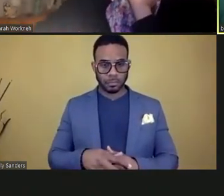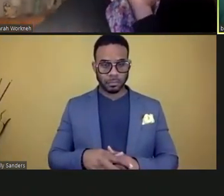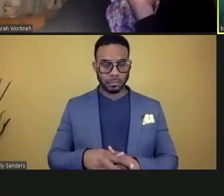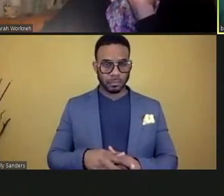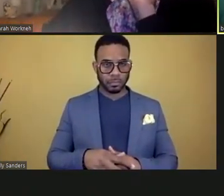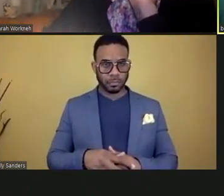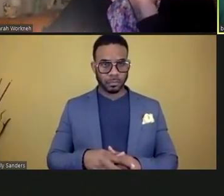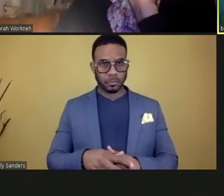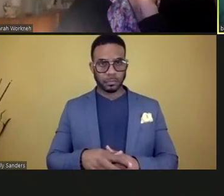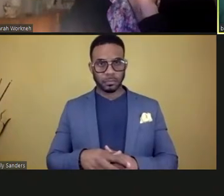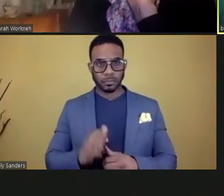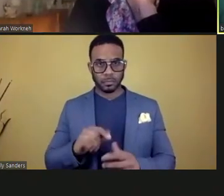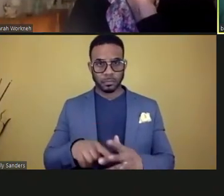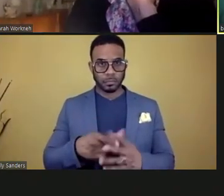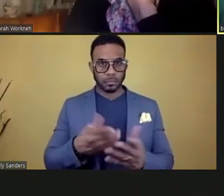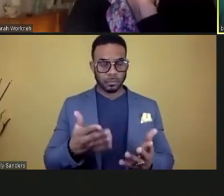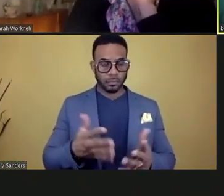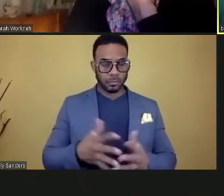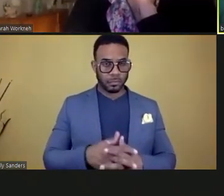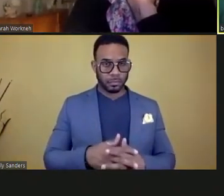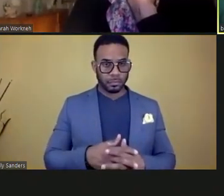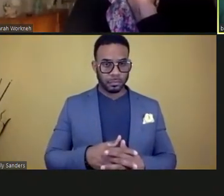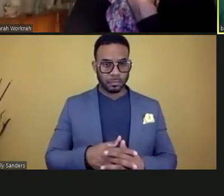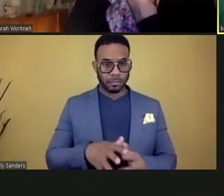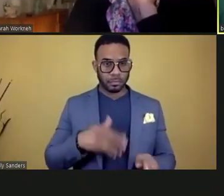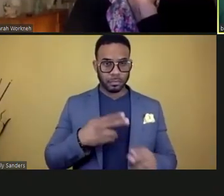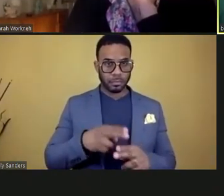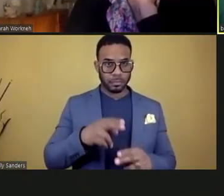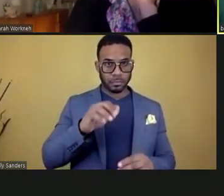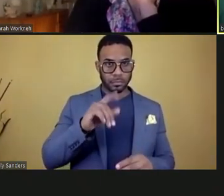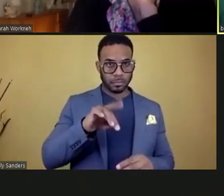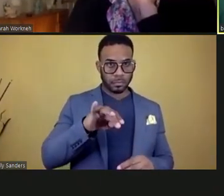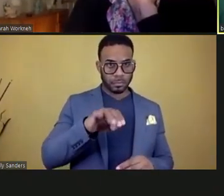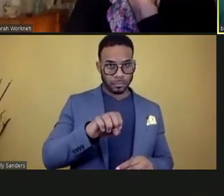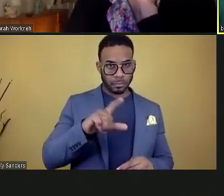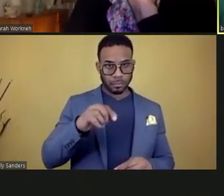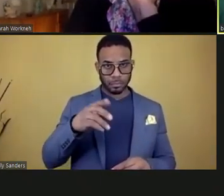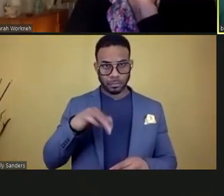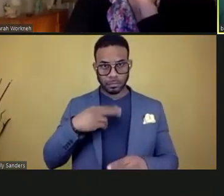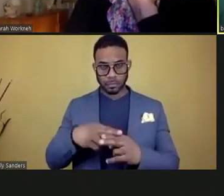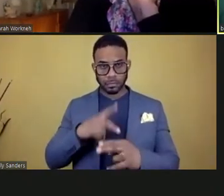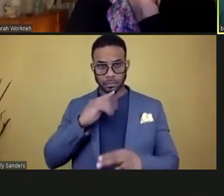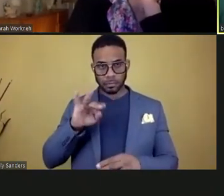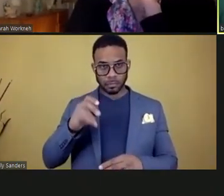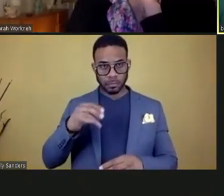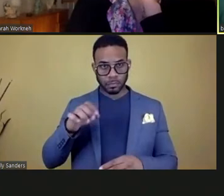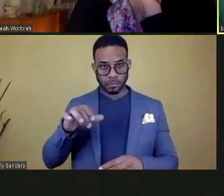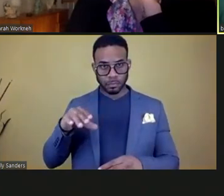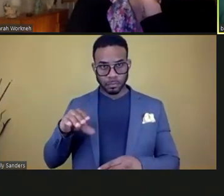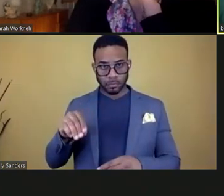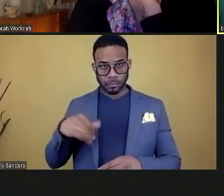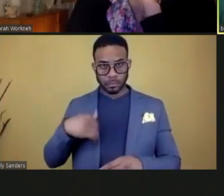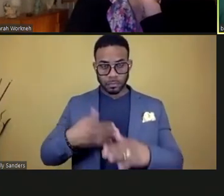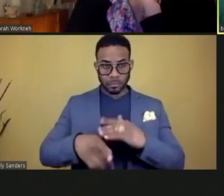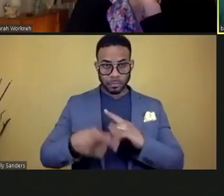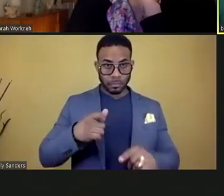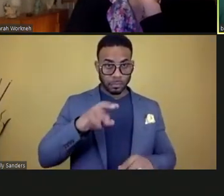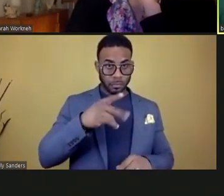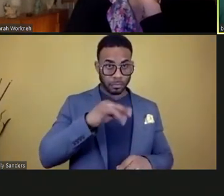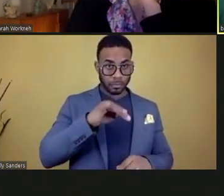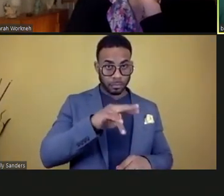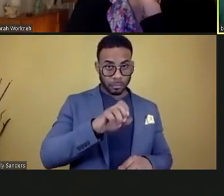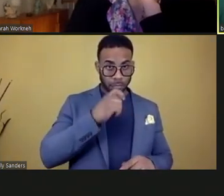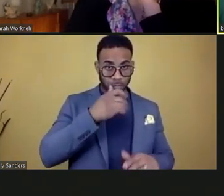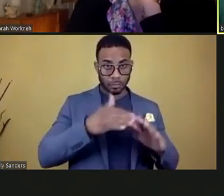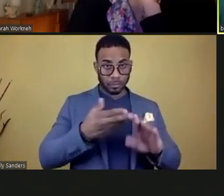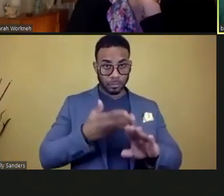So I will begin here. My name is Odeo Lorun. My name is Bashizo. I am born from Catherine, who was